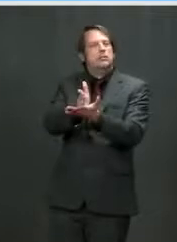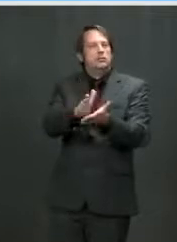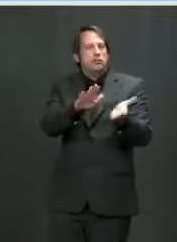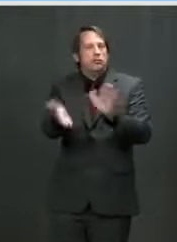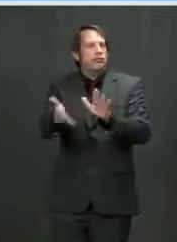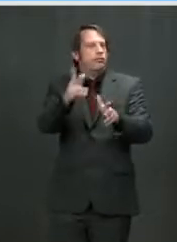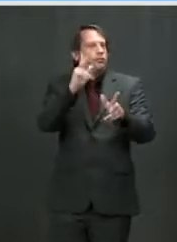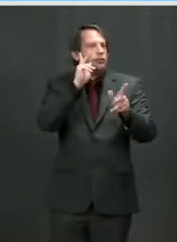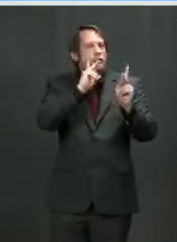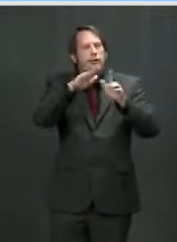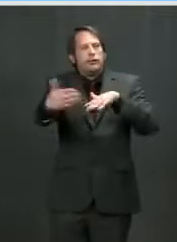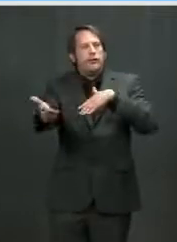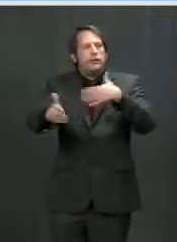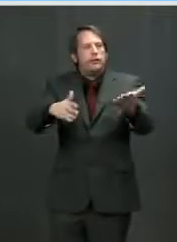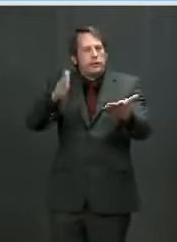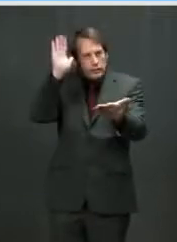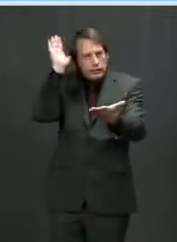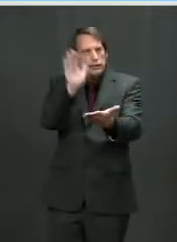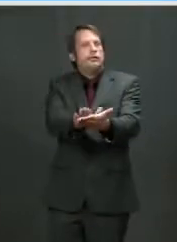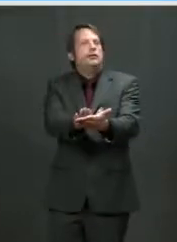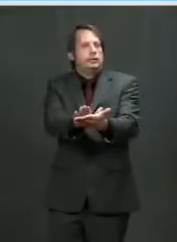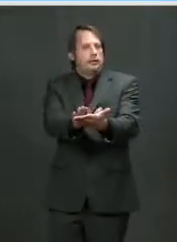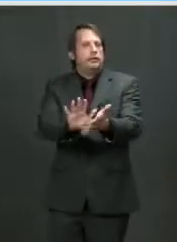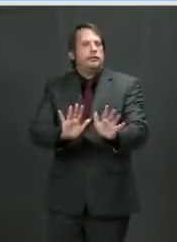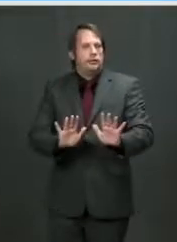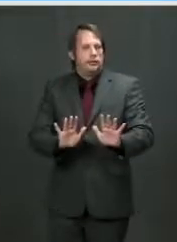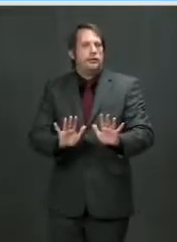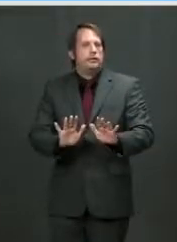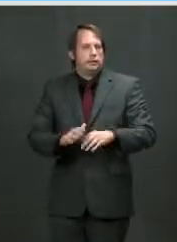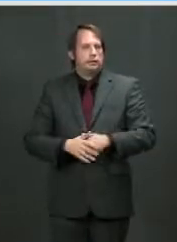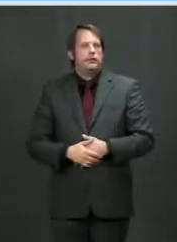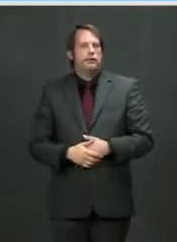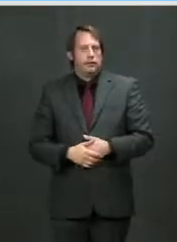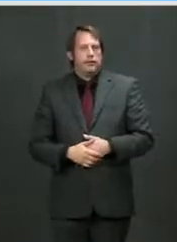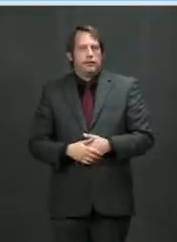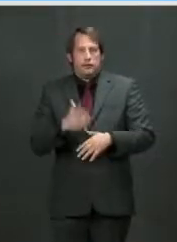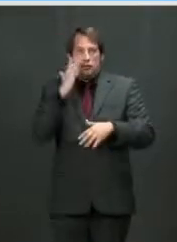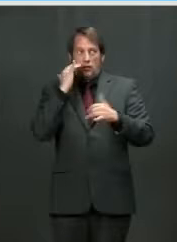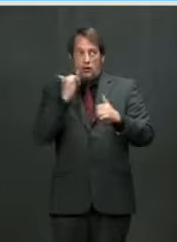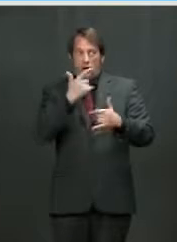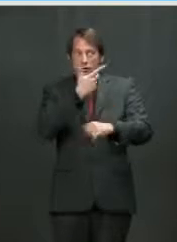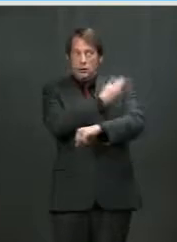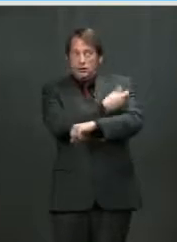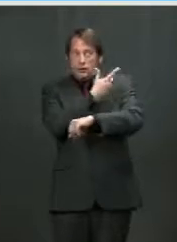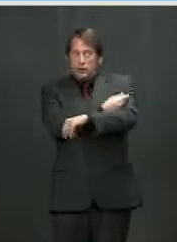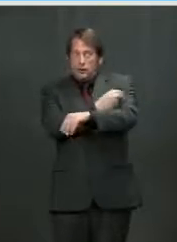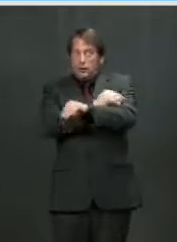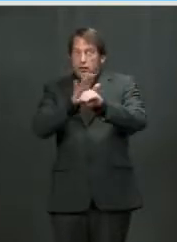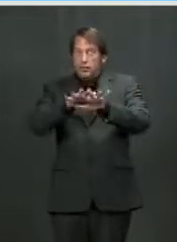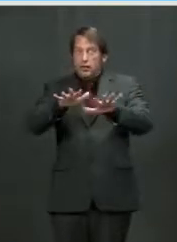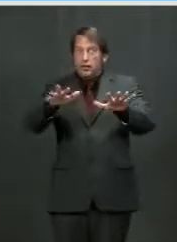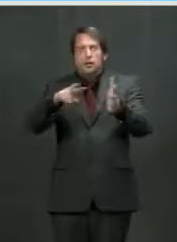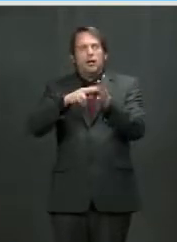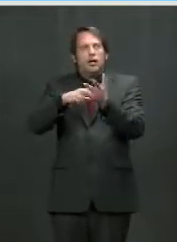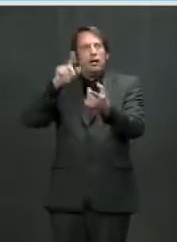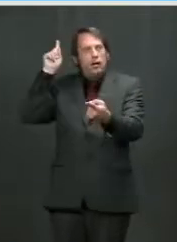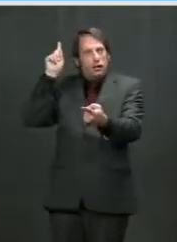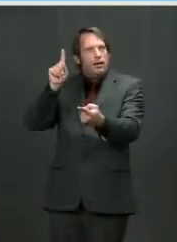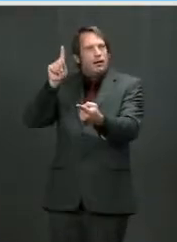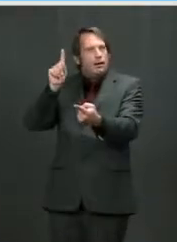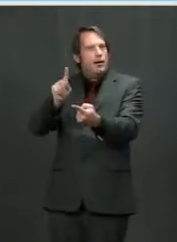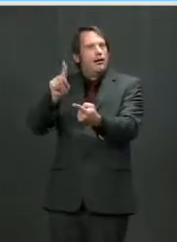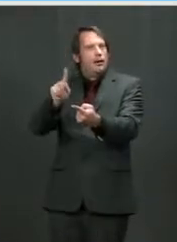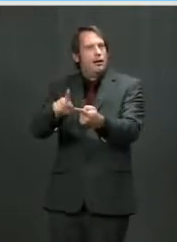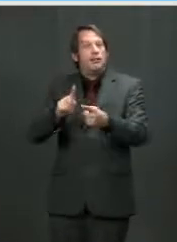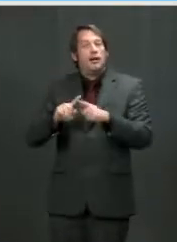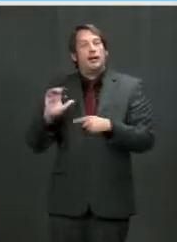of deaths that I believe to be an impact of vaccination, especially the vaccination of our elderly communities. But I think we're way too high to be thinking